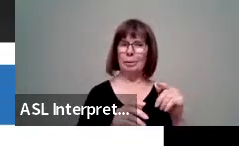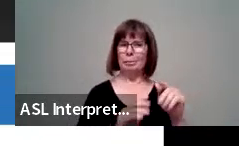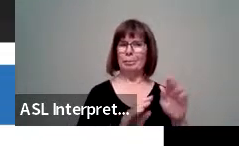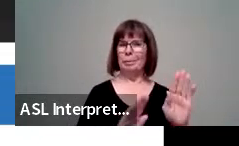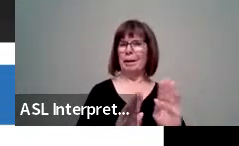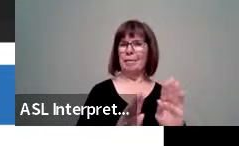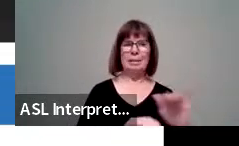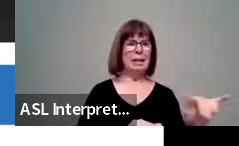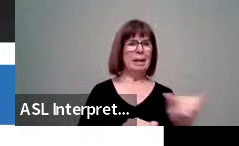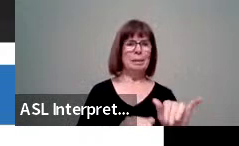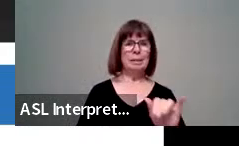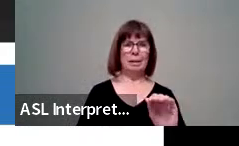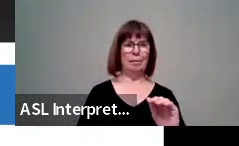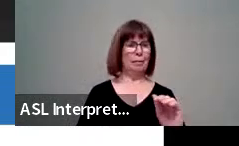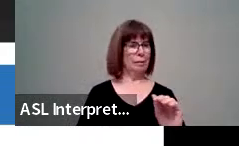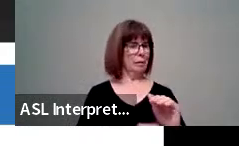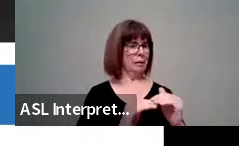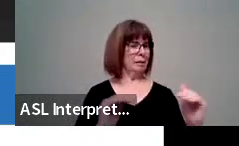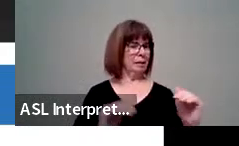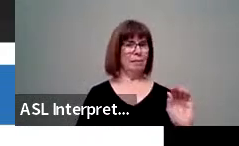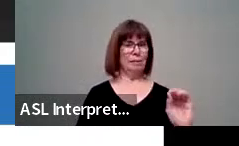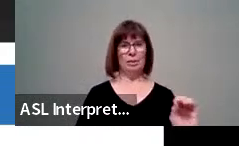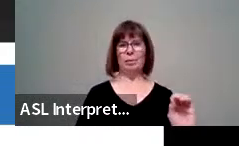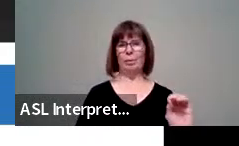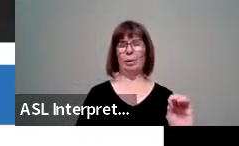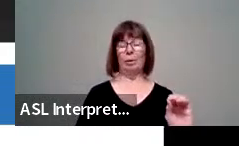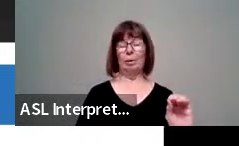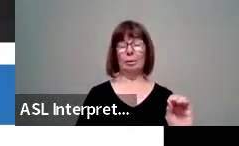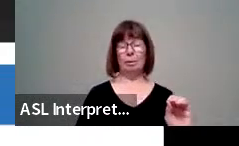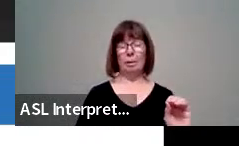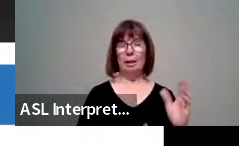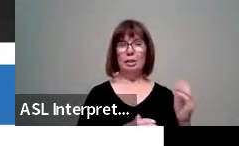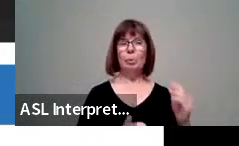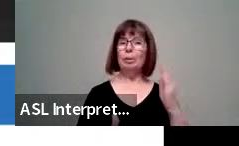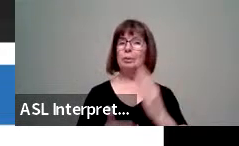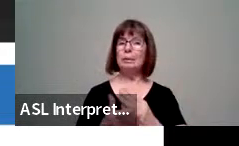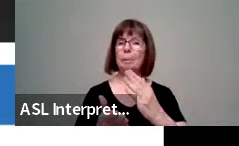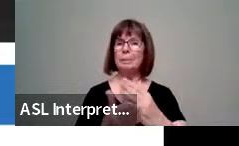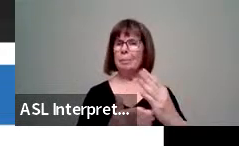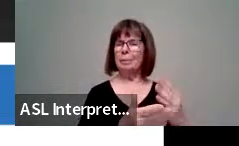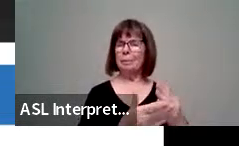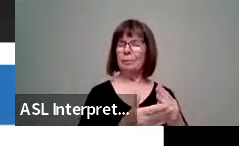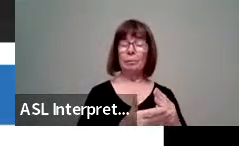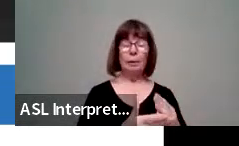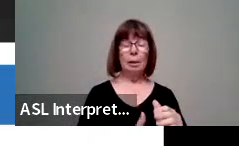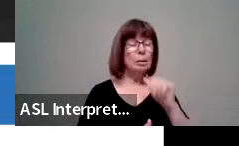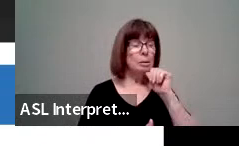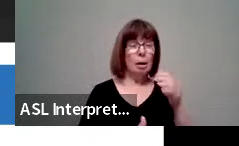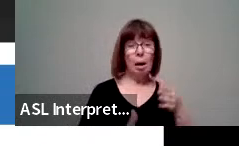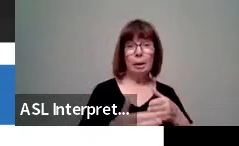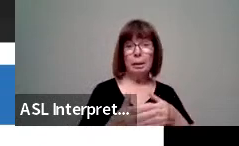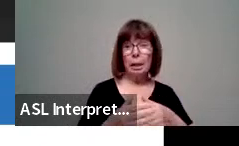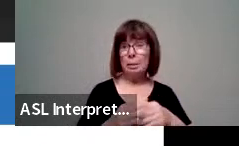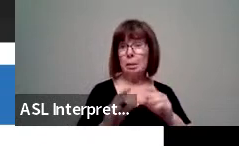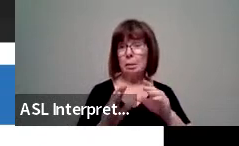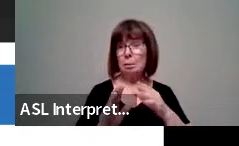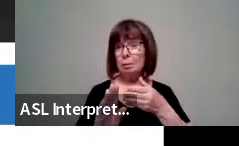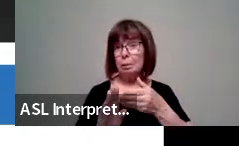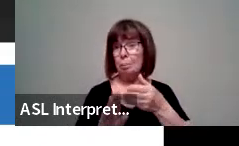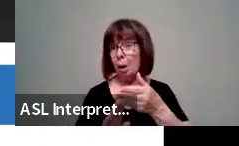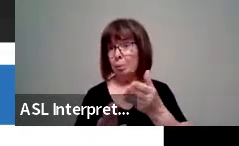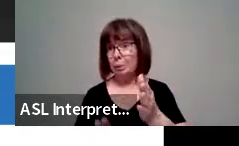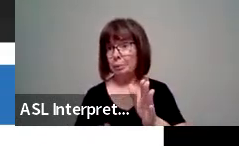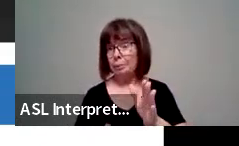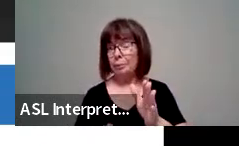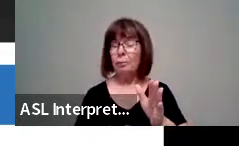going to shut down a lot of infrastructure. And I also understand, this is not against the department. I'm just